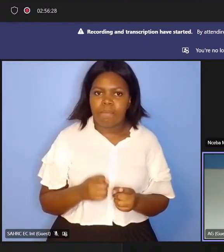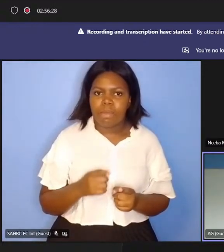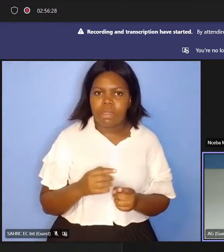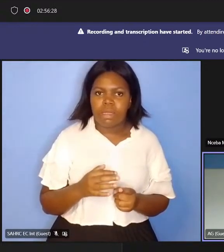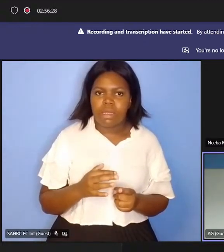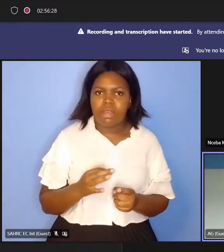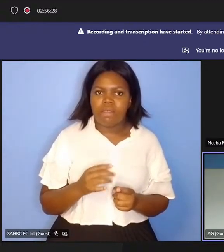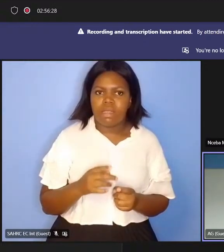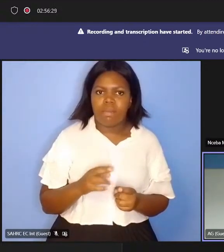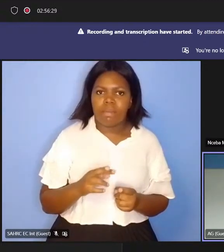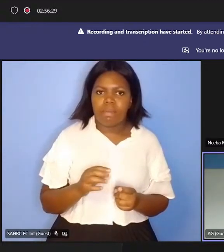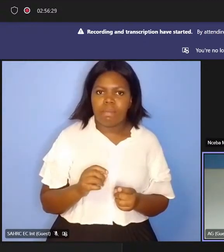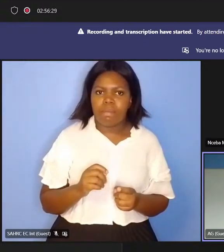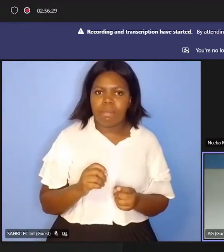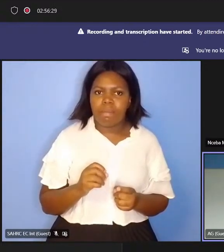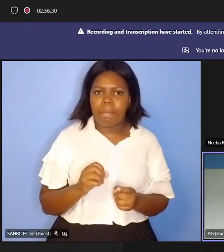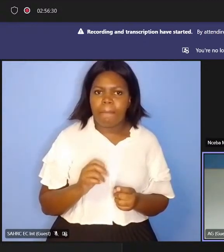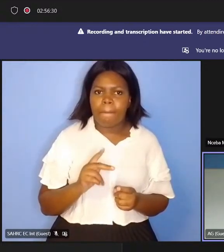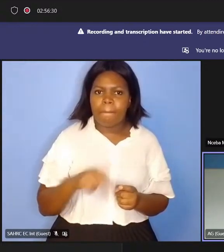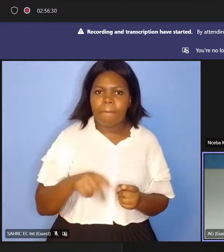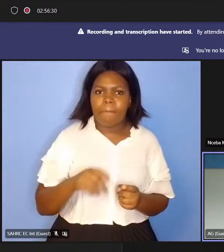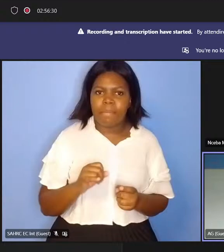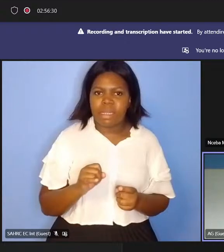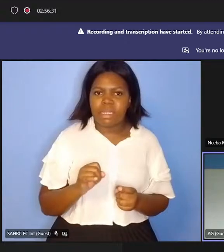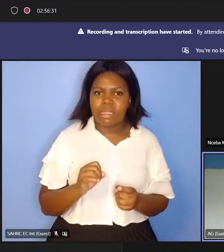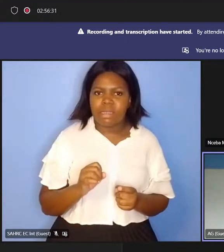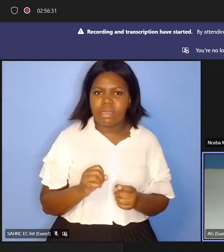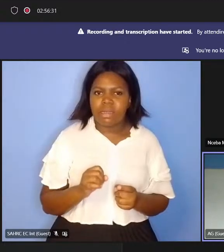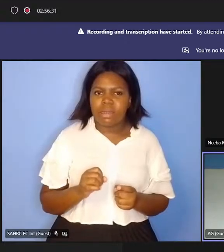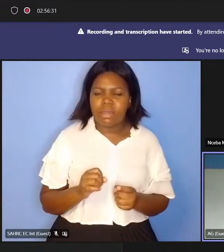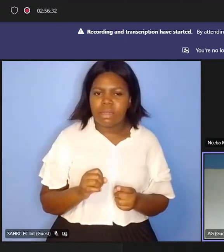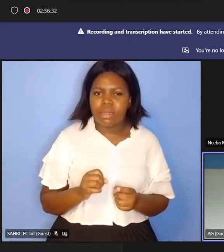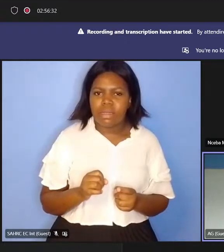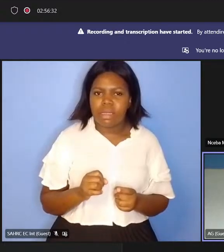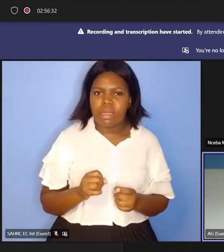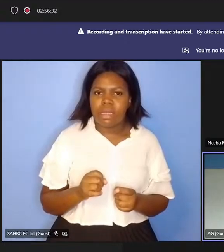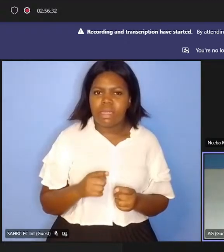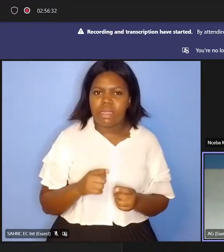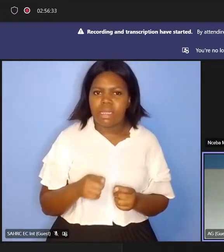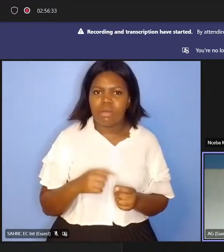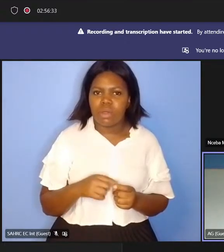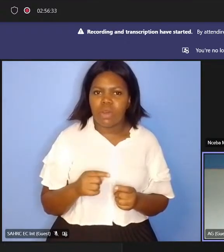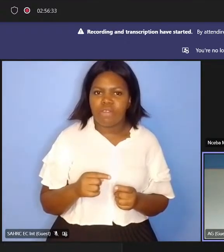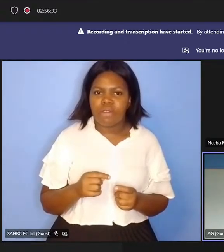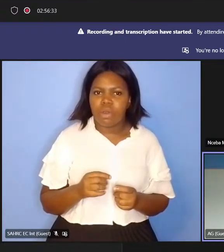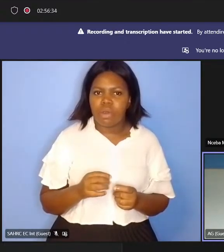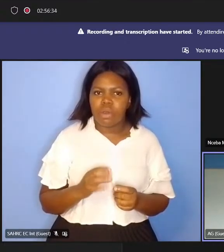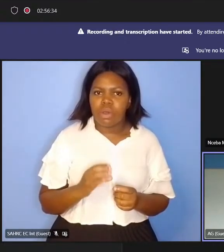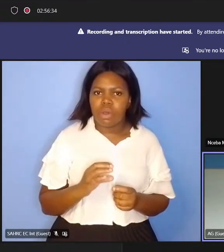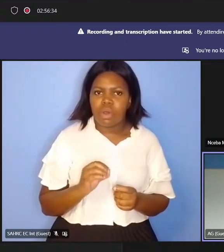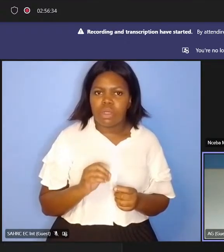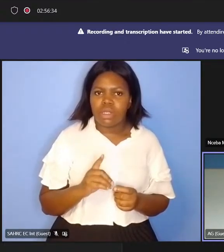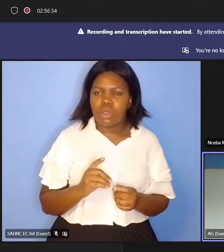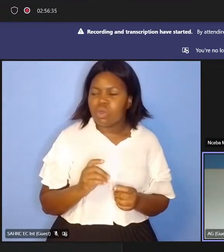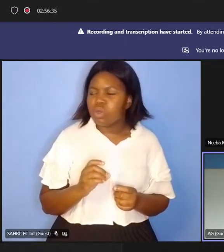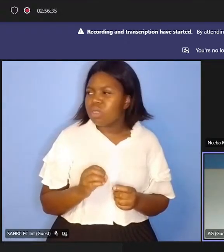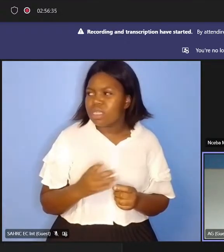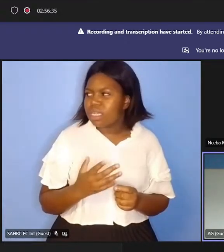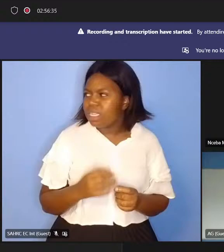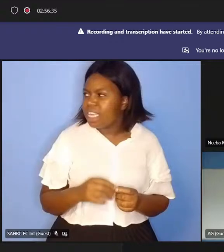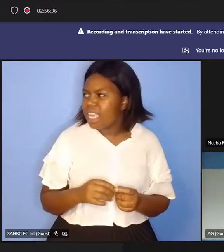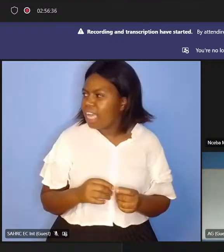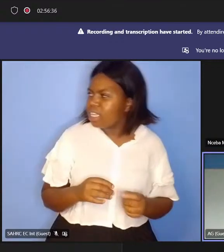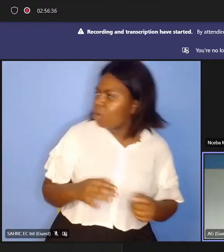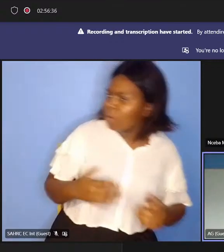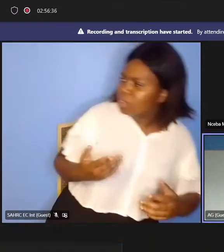applies here very specifically as well, and that is that in terms of our constitution, the rights of the child